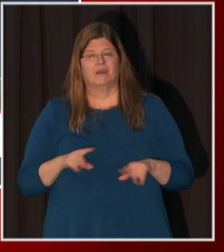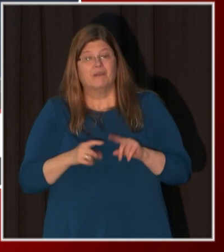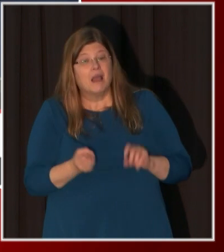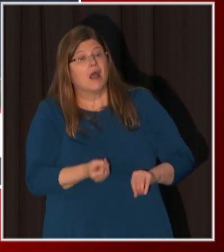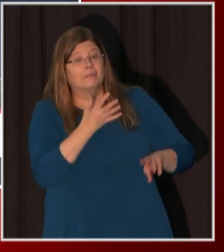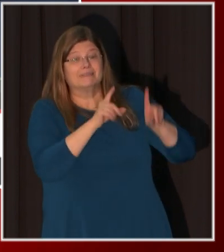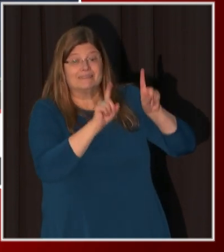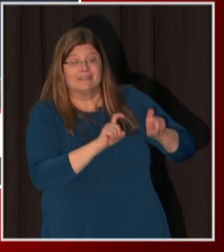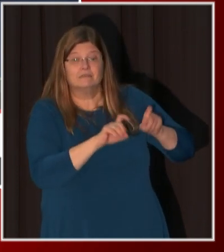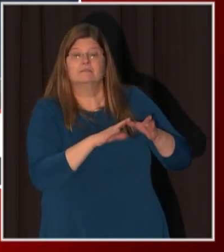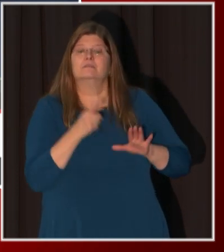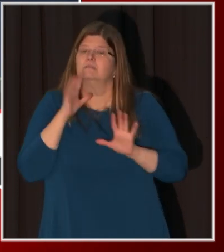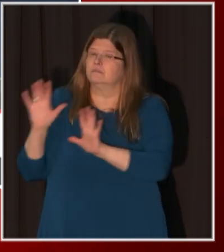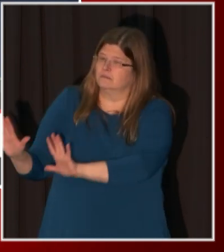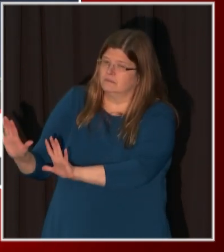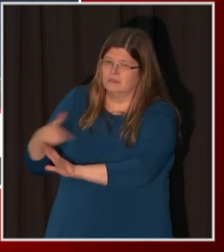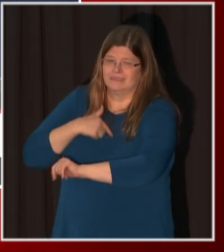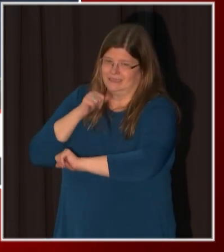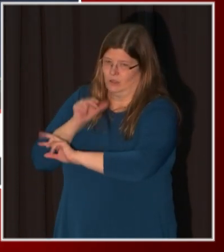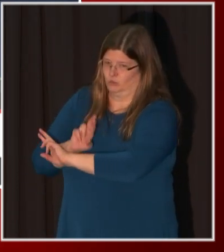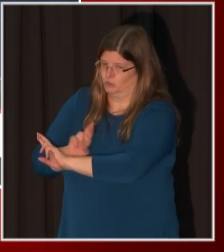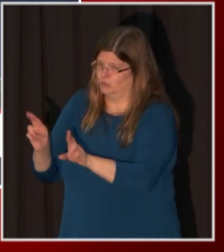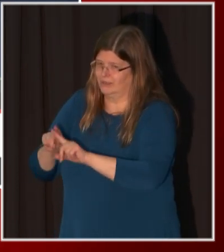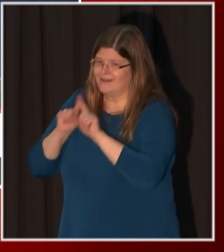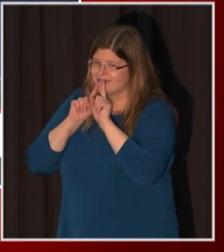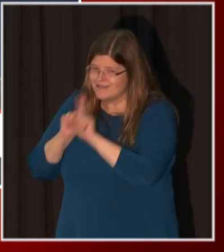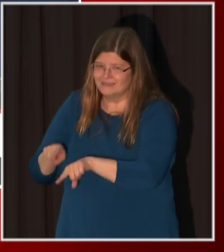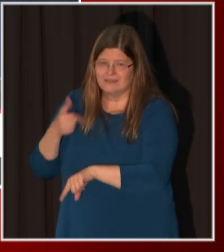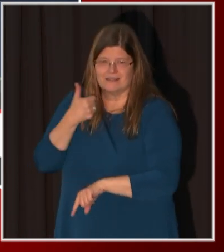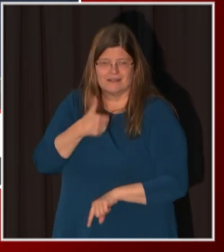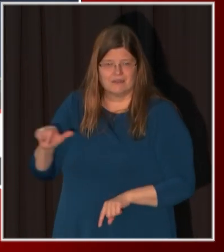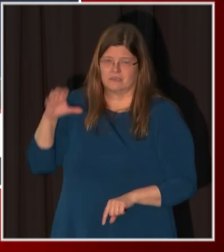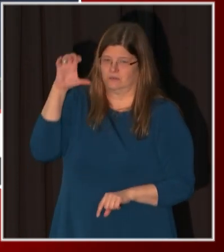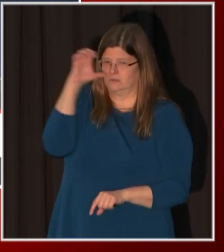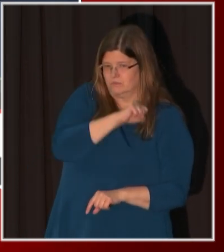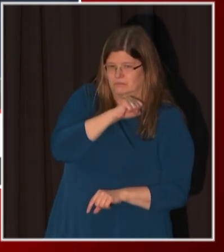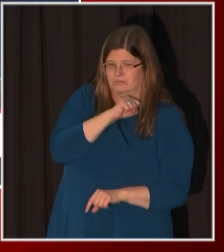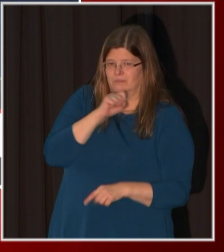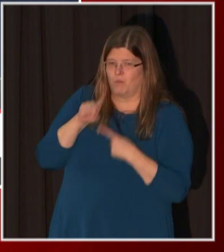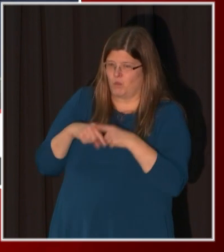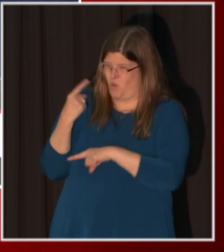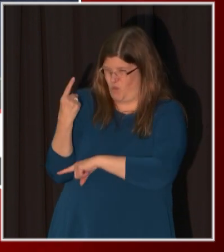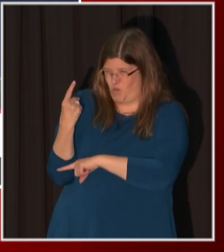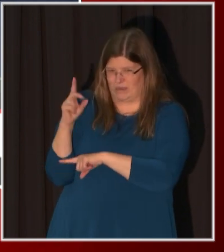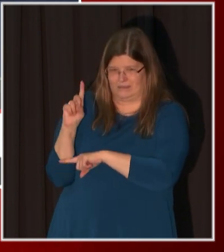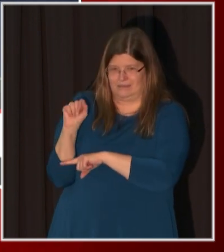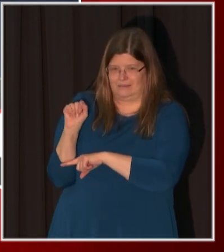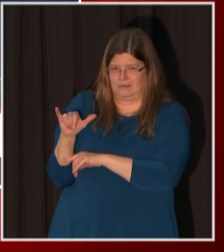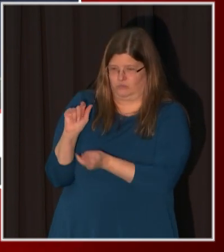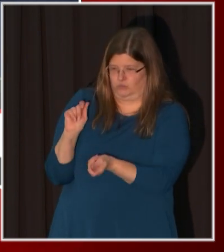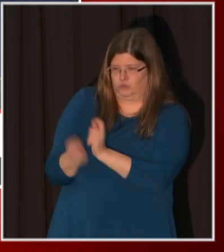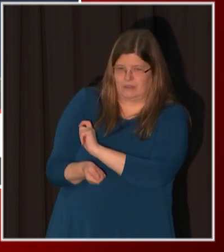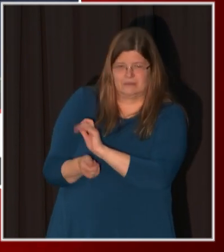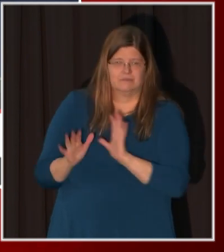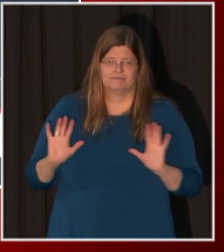understand, but I'm not prepared to make any inferences about what one-day change in testing means for the district.